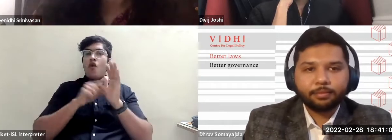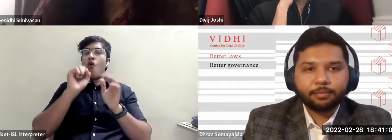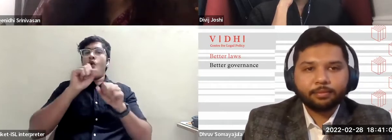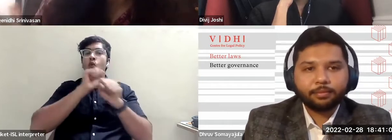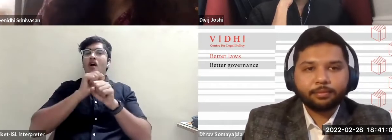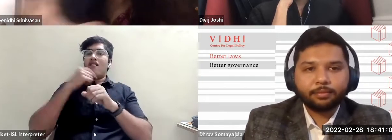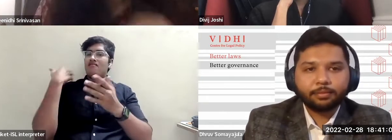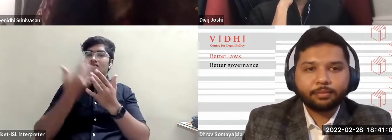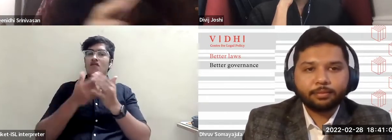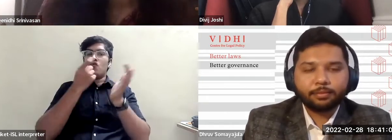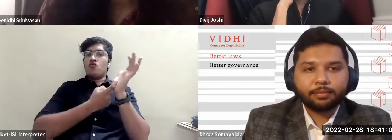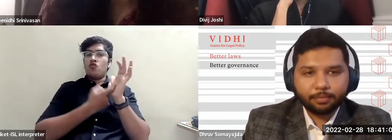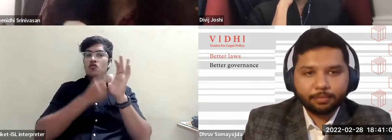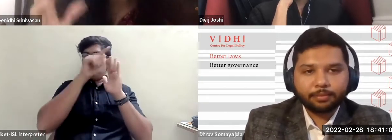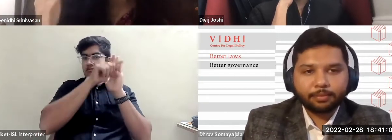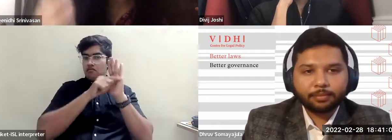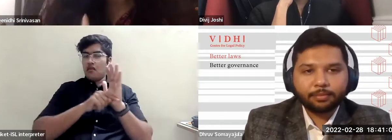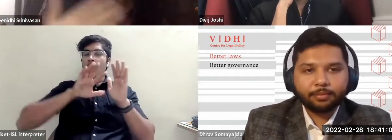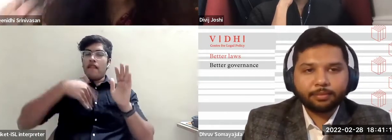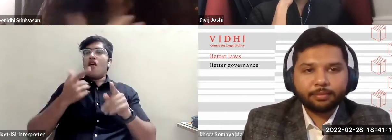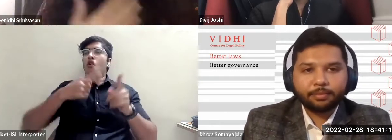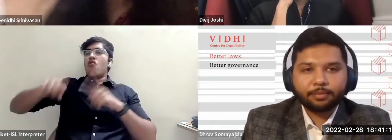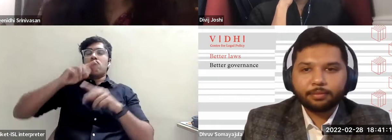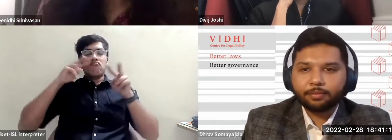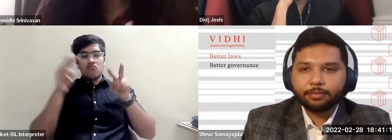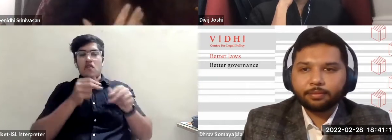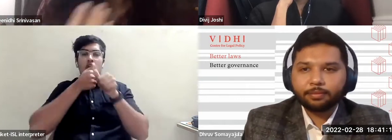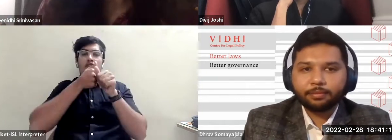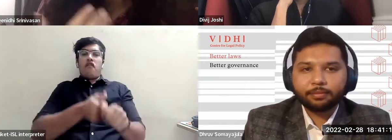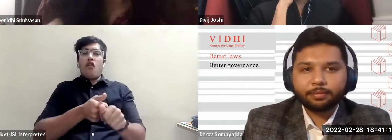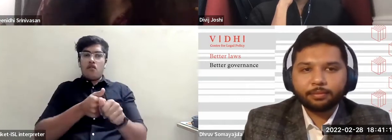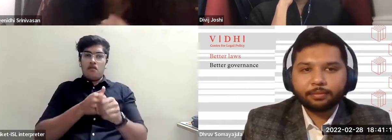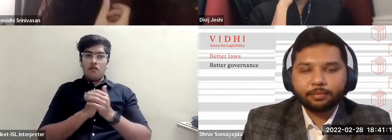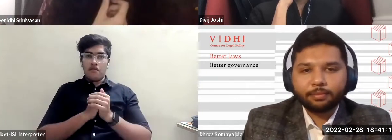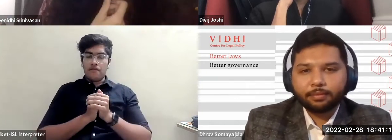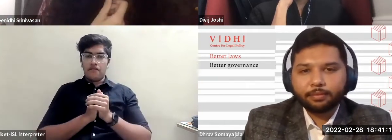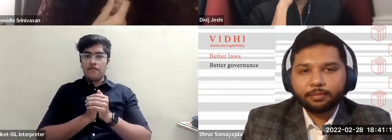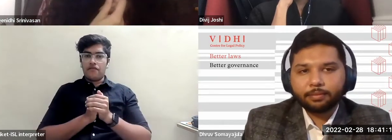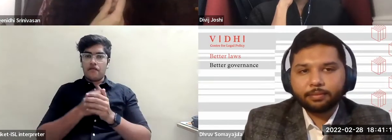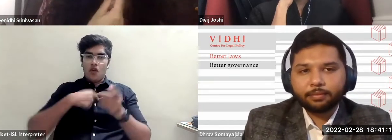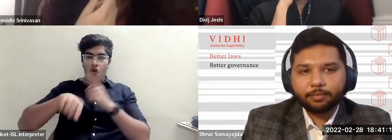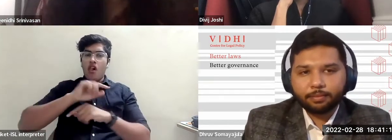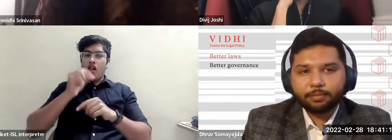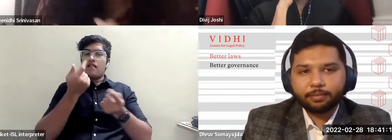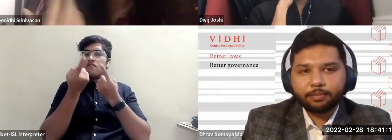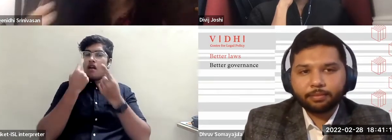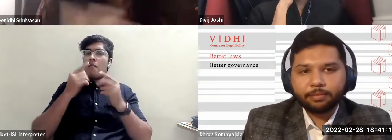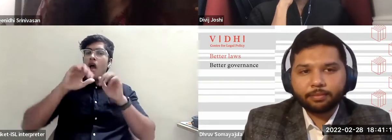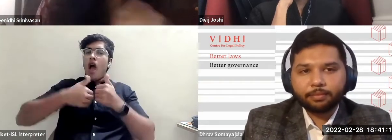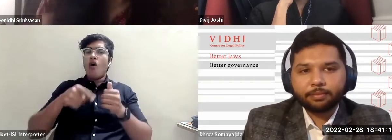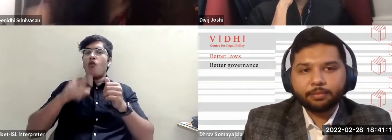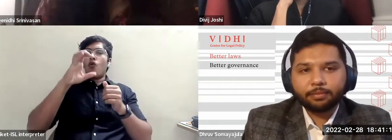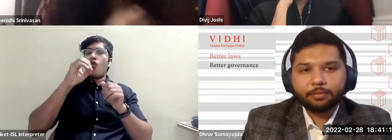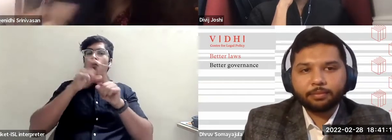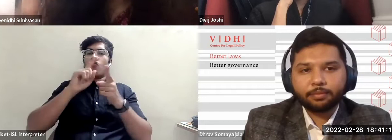norm for that sector. So if there is a way to explore how these codes could develop with a lot